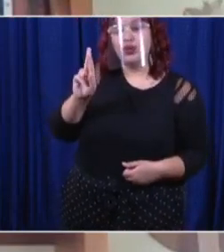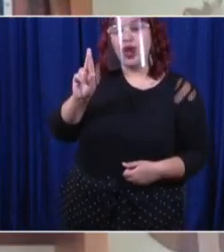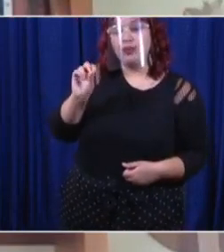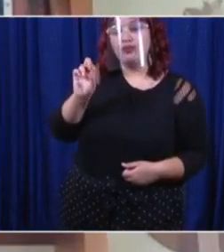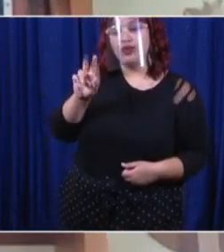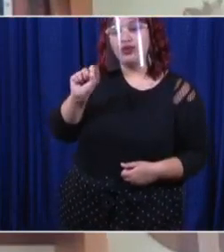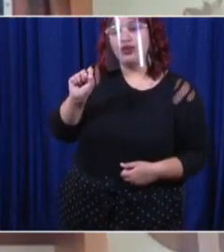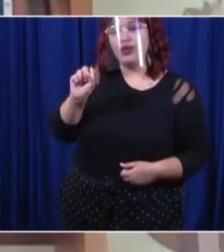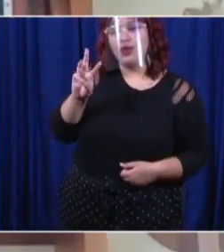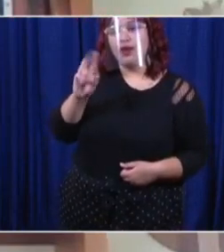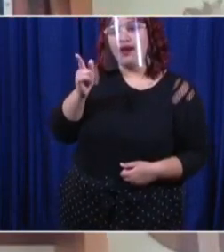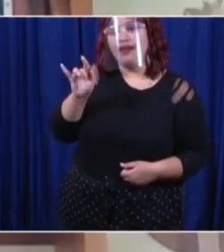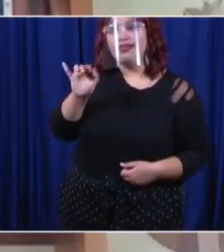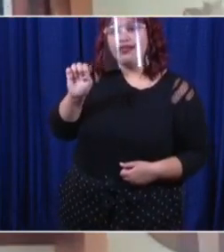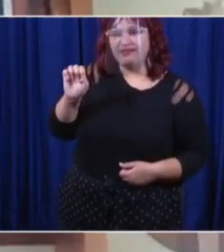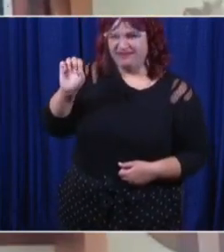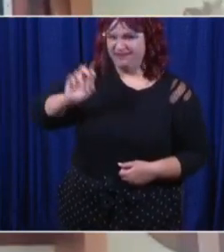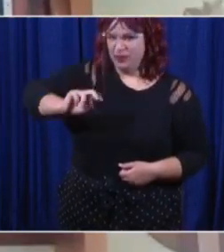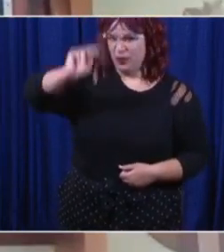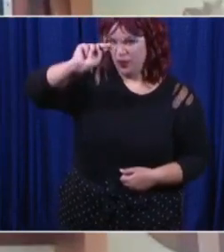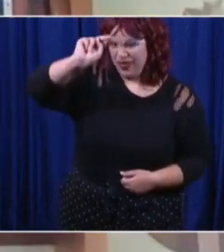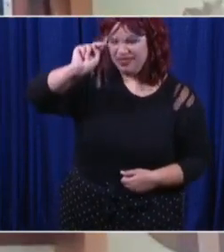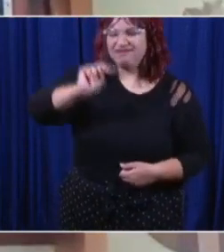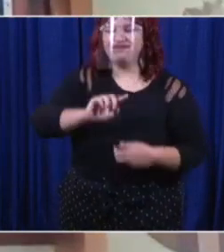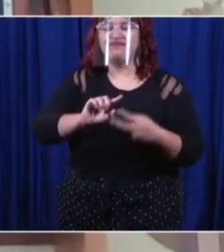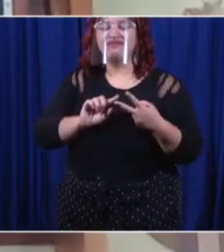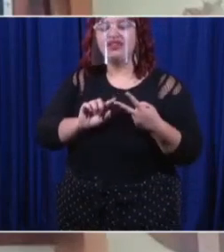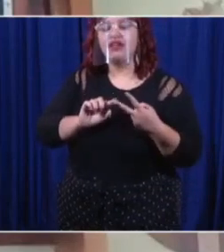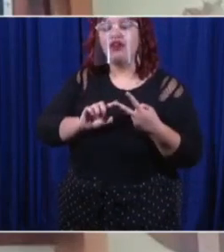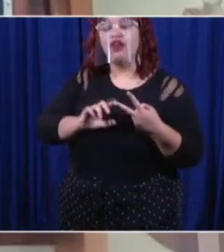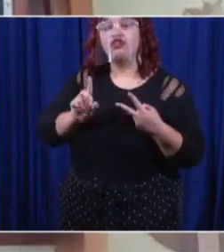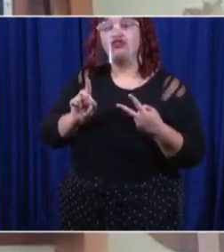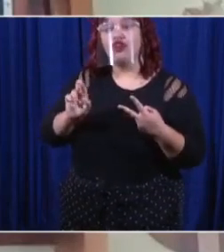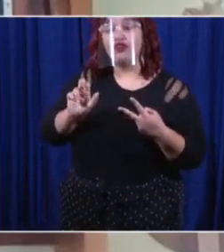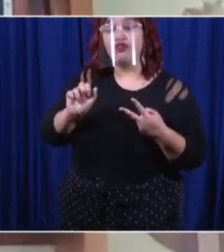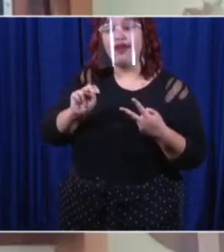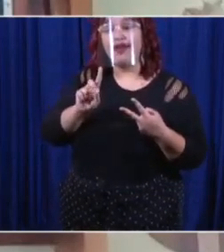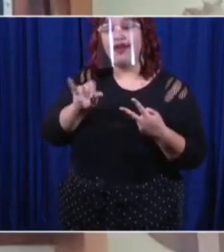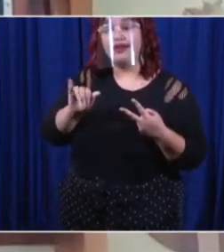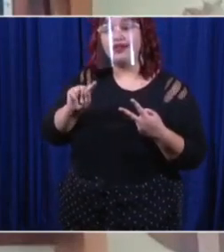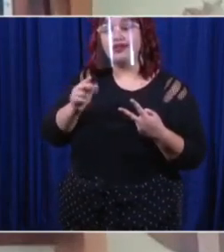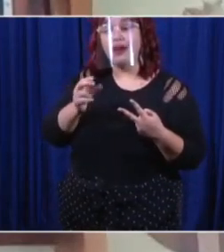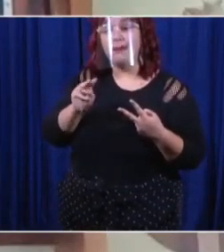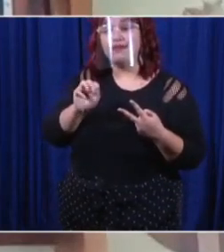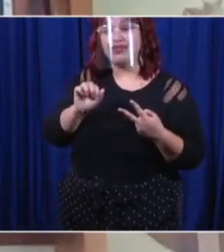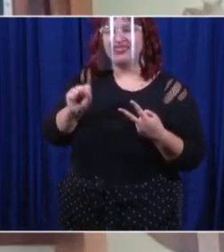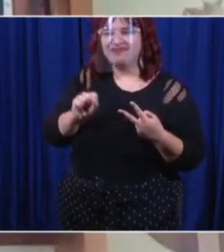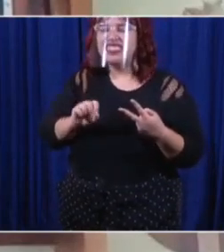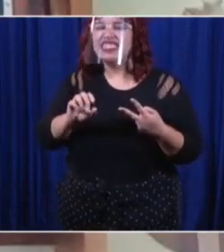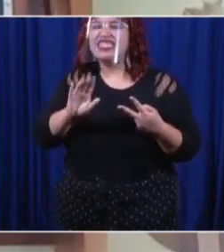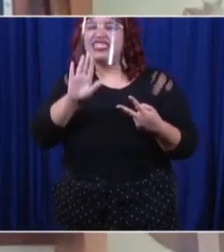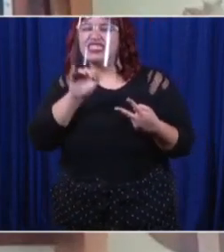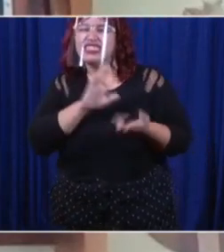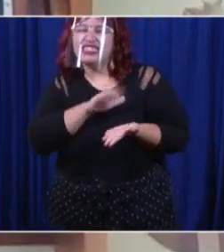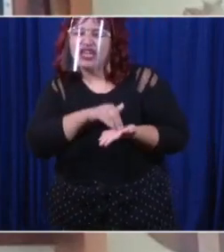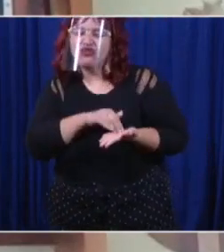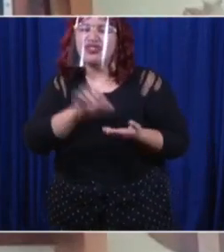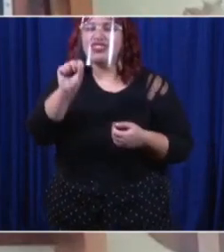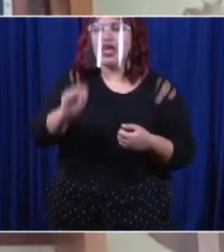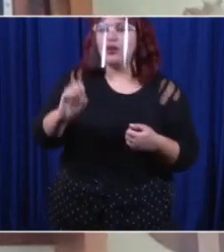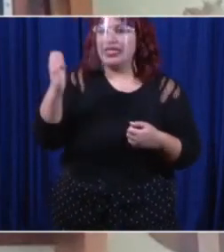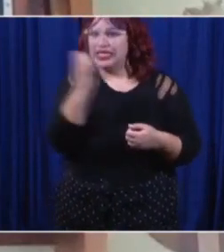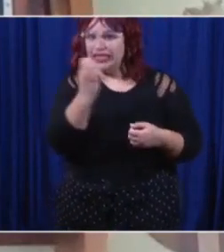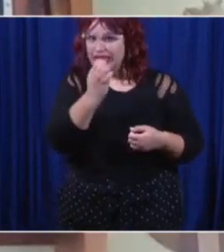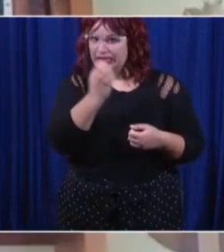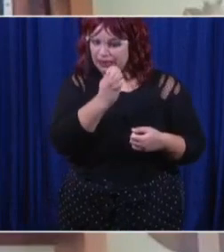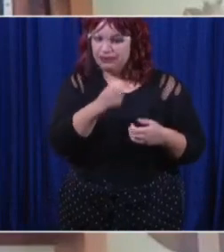state. Dr. Andy Thomas from Wexner Medical Center leads the central and southeast Ohio zones. And